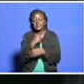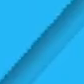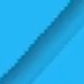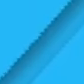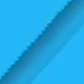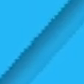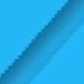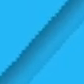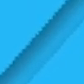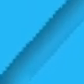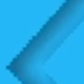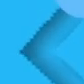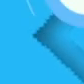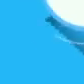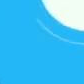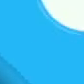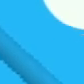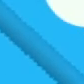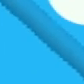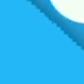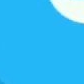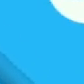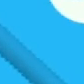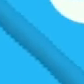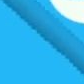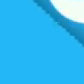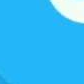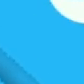Network News. Forms, Facebook, Instagram, and Twitter